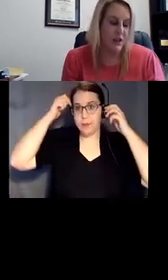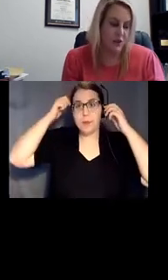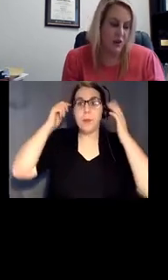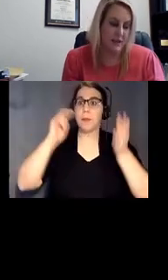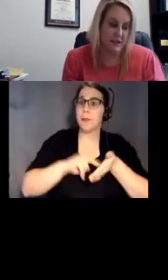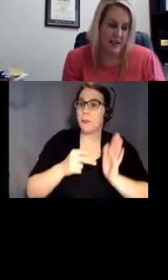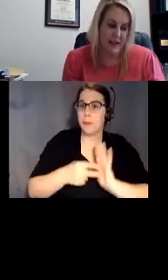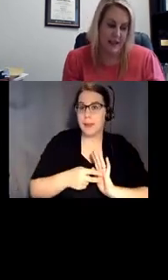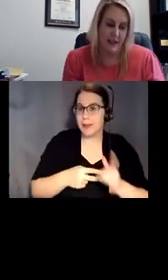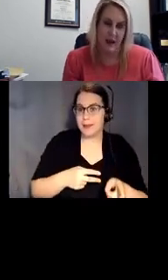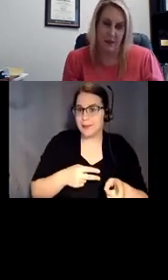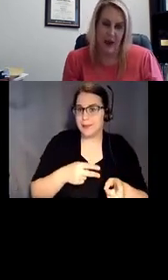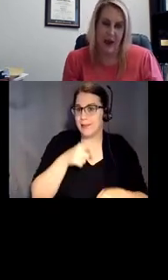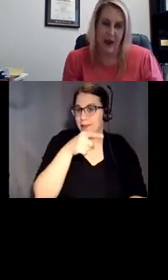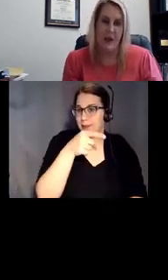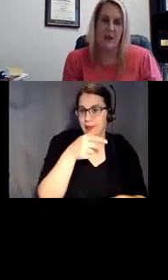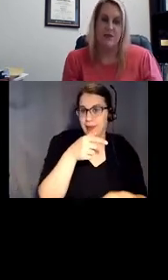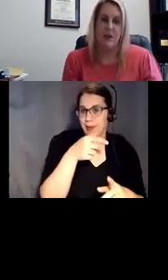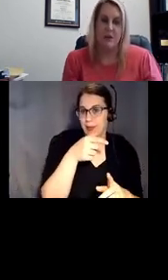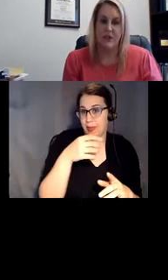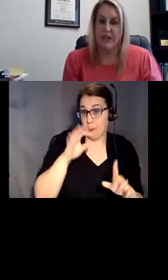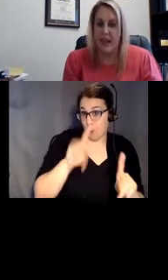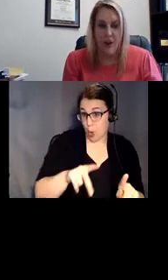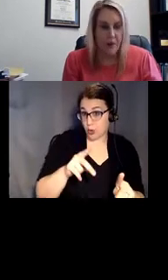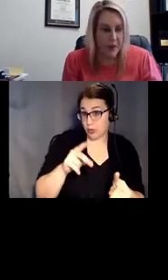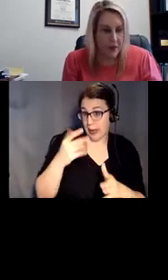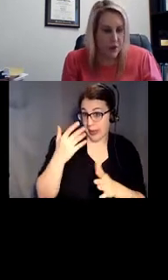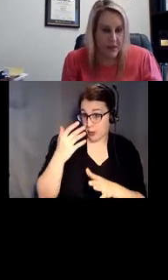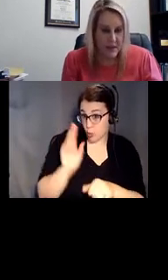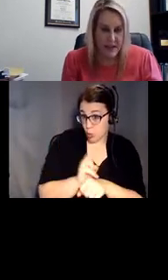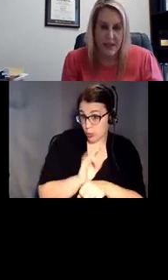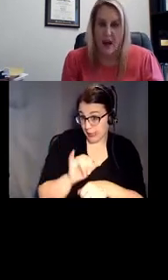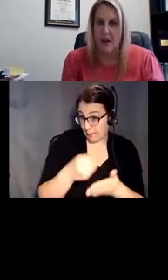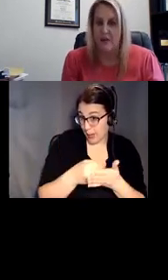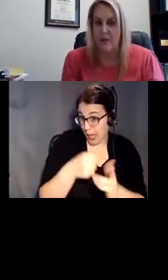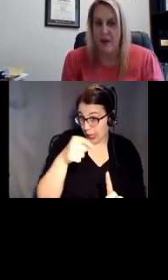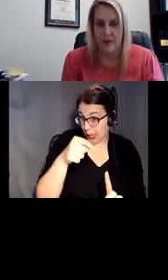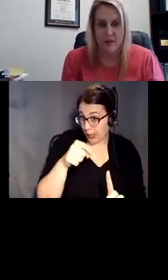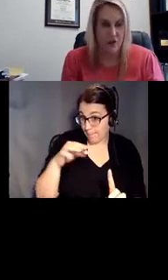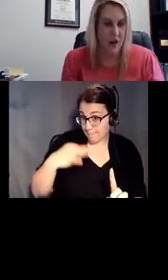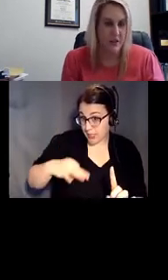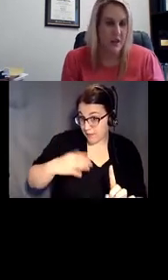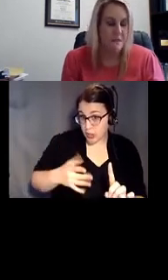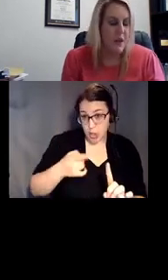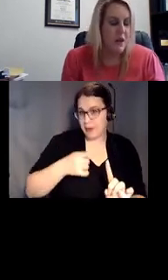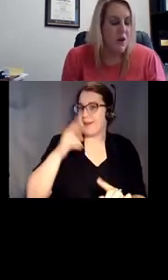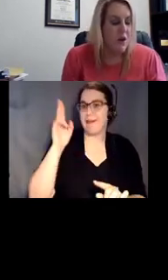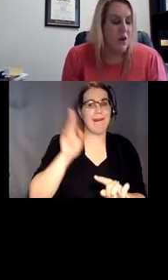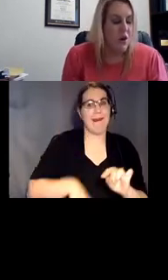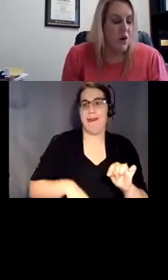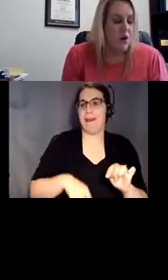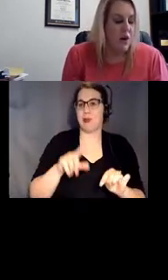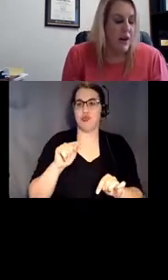be the trustee, okay? So that person cannot be the trustee of this trust.